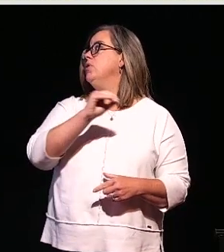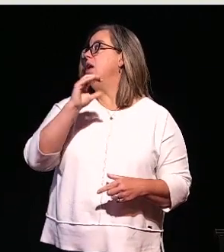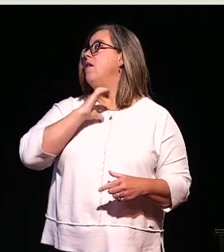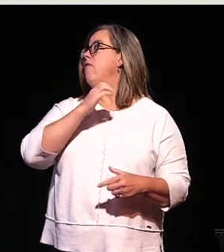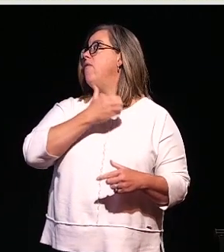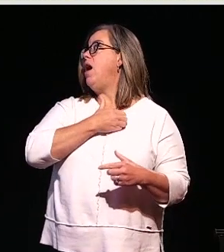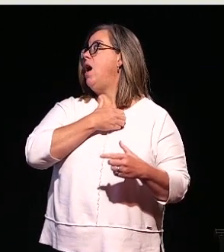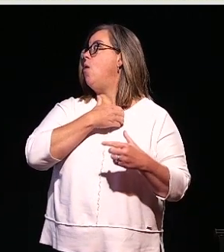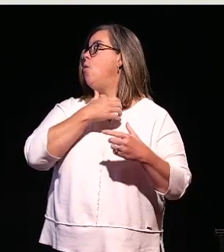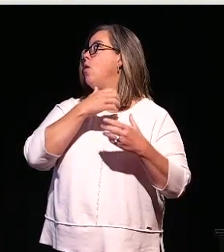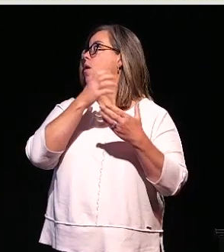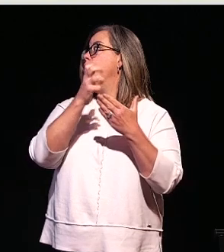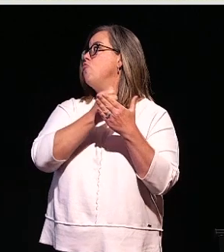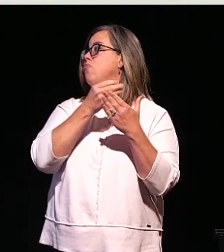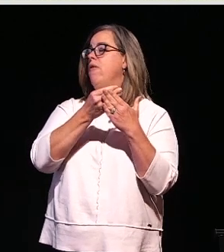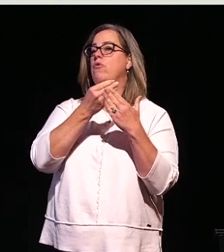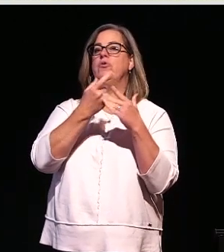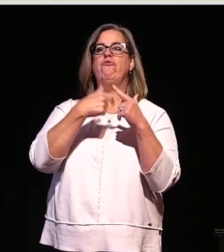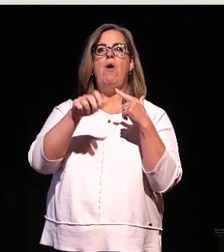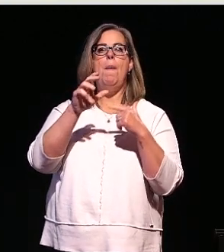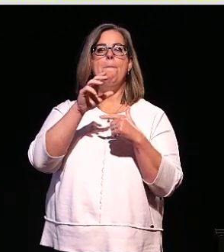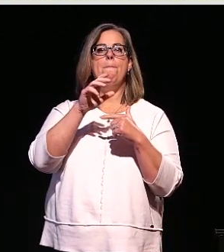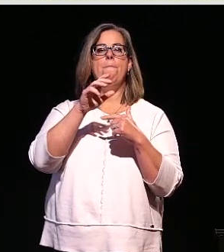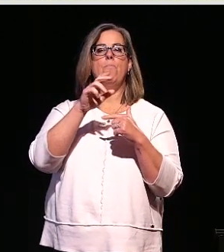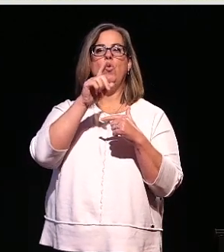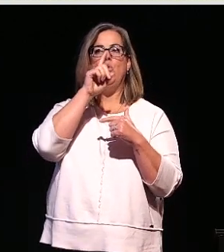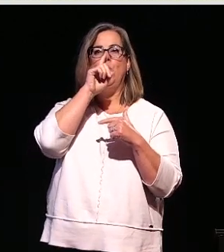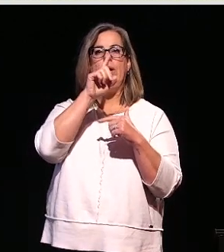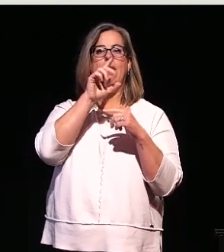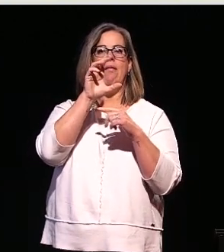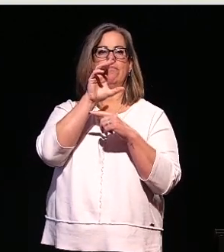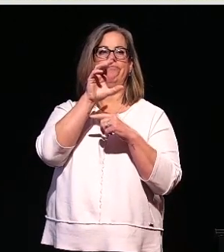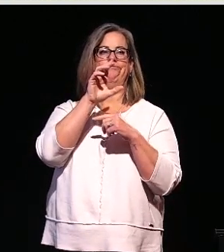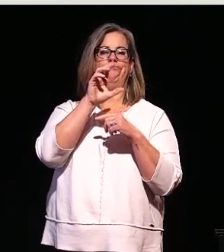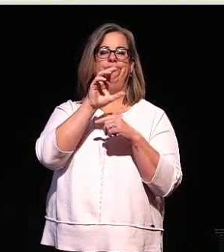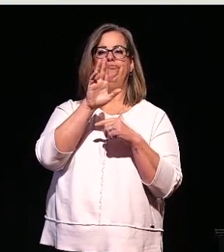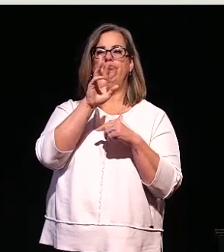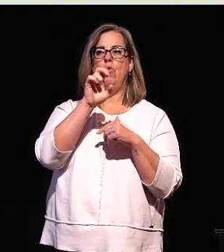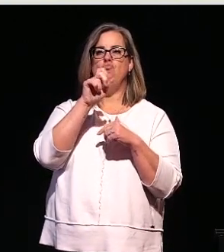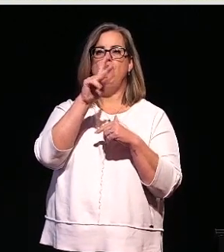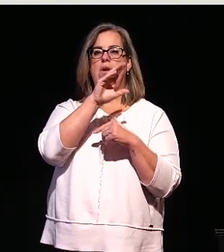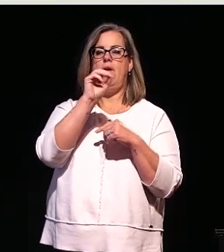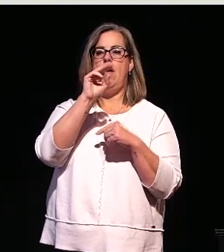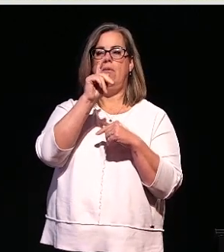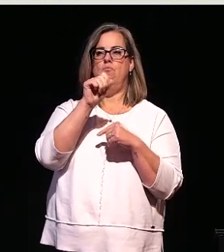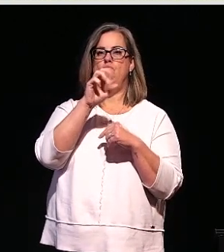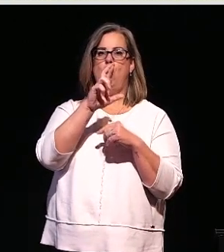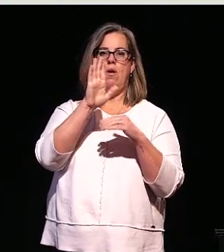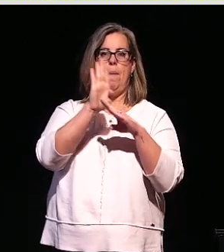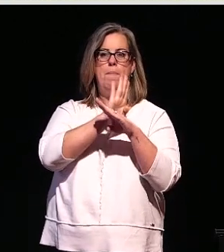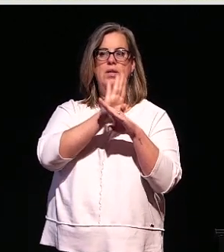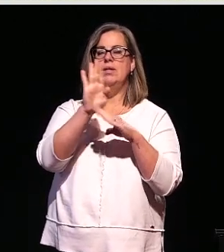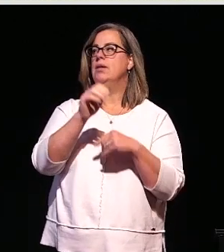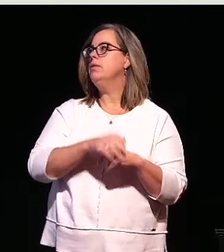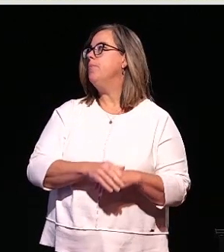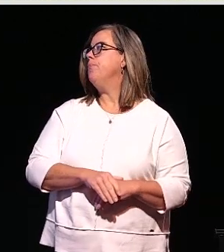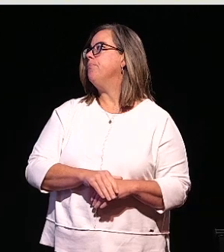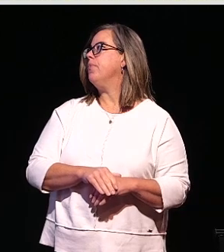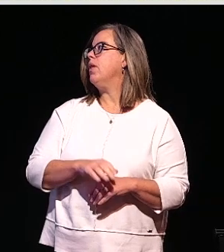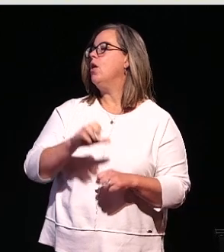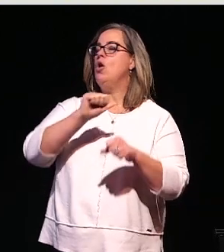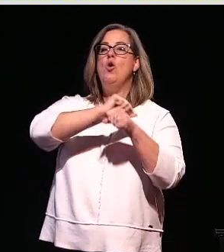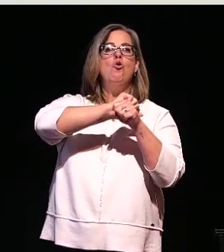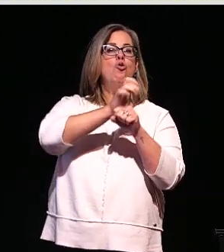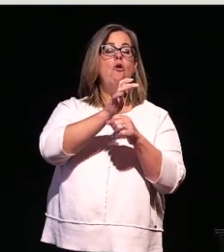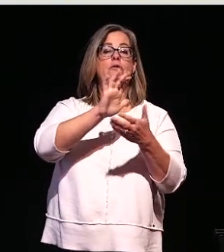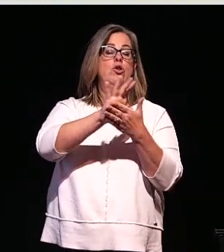wholesale brick and mortar accounts. This is notable because we launched in 2020 when the pandemic crushed our grow-to-market plan.